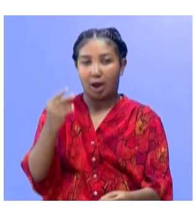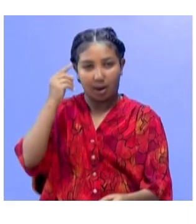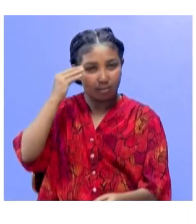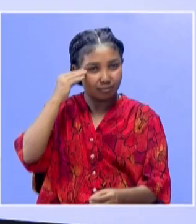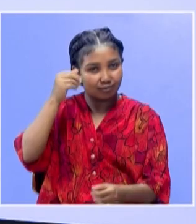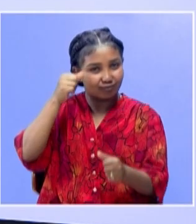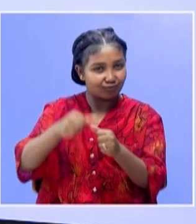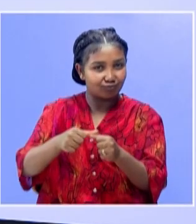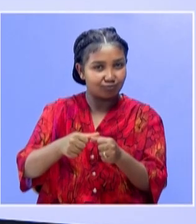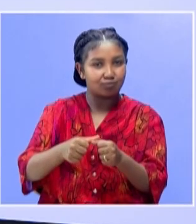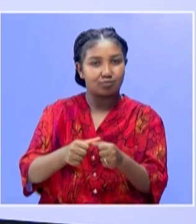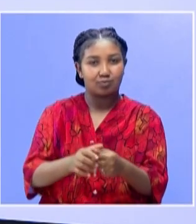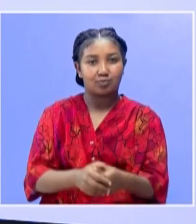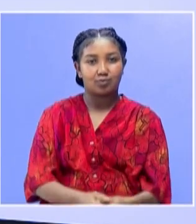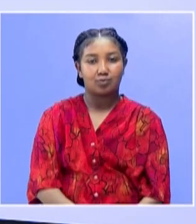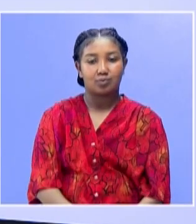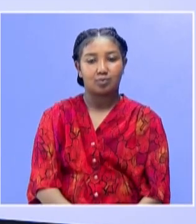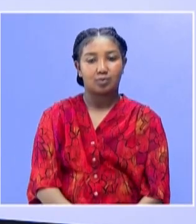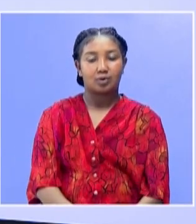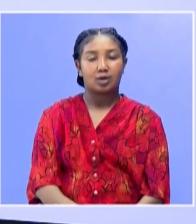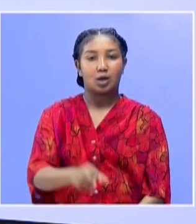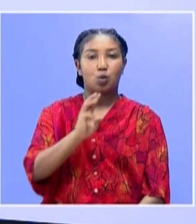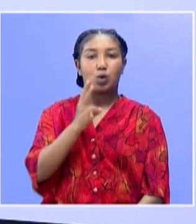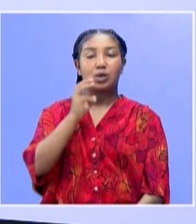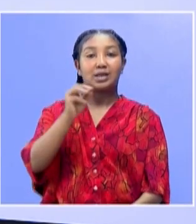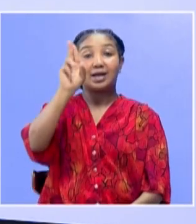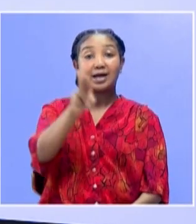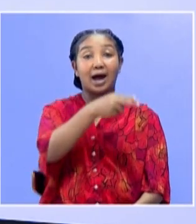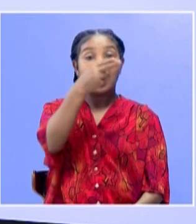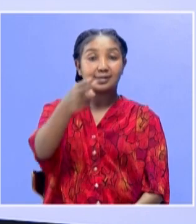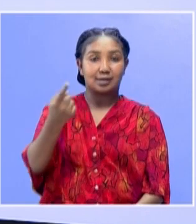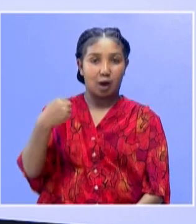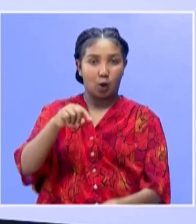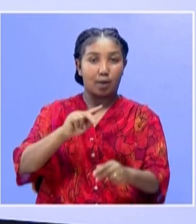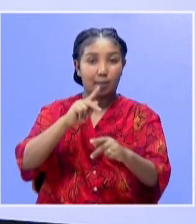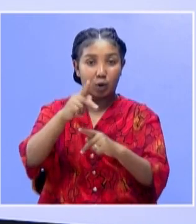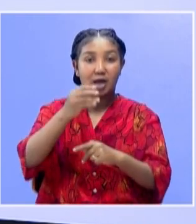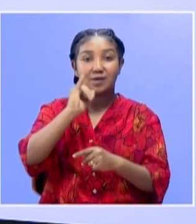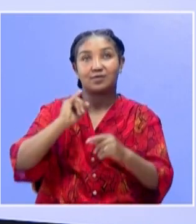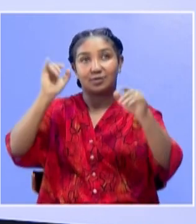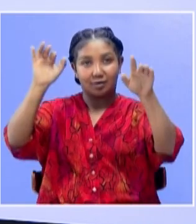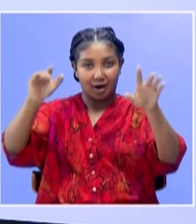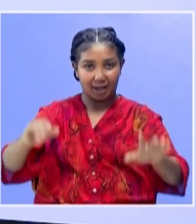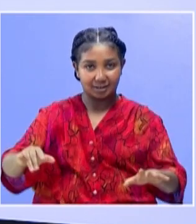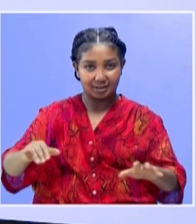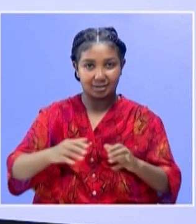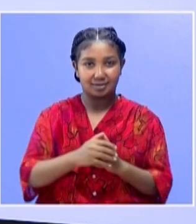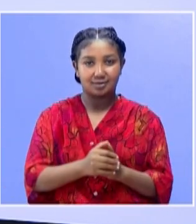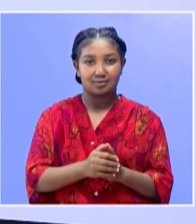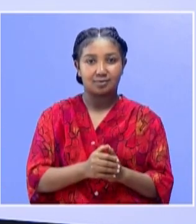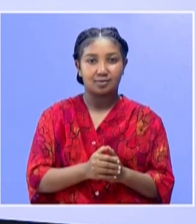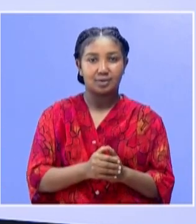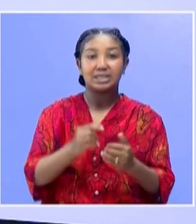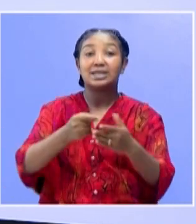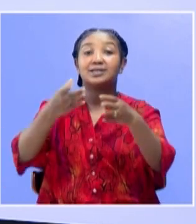mind. Let's come here. We will cancel our program if it rains. Then